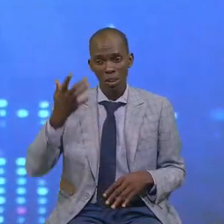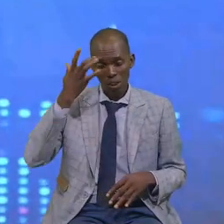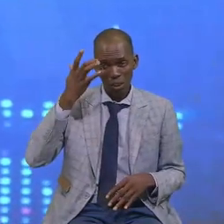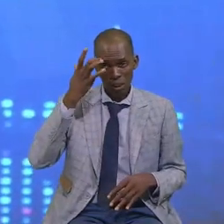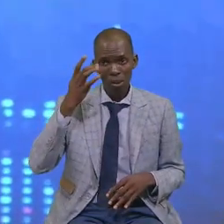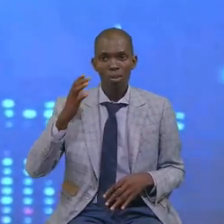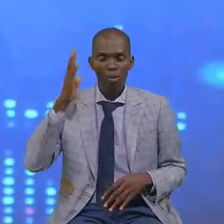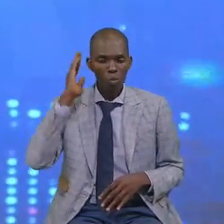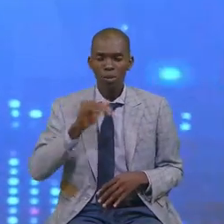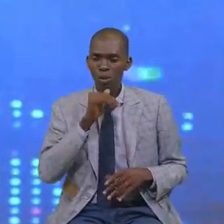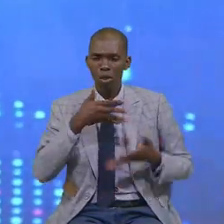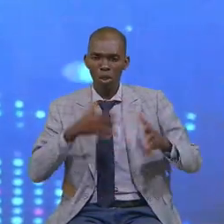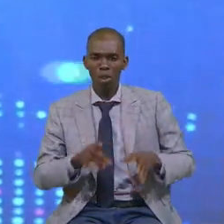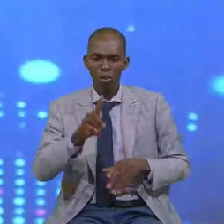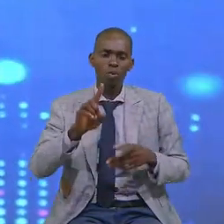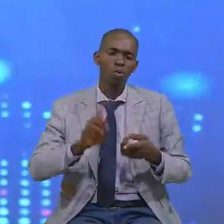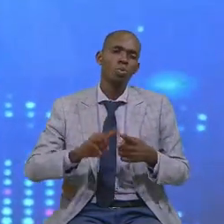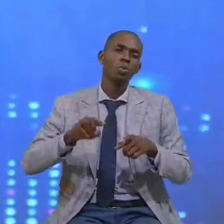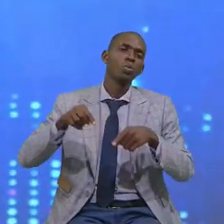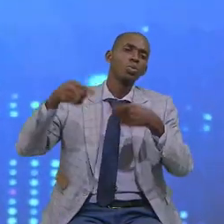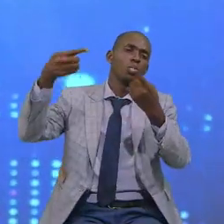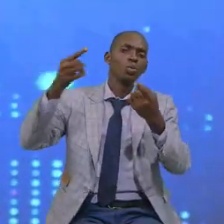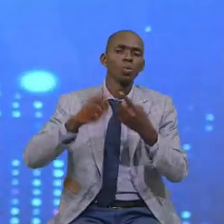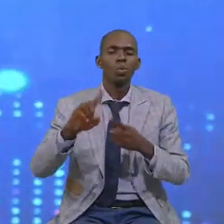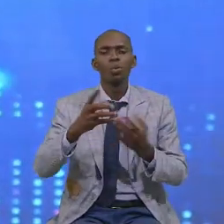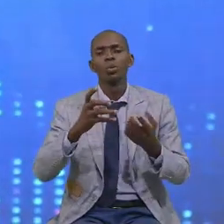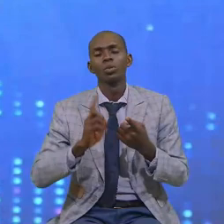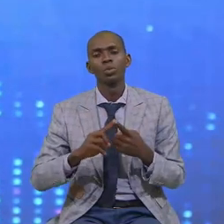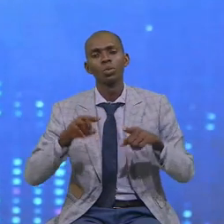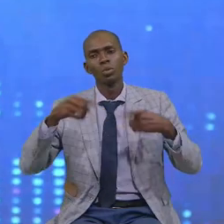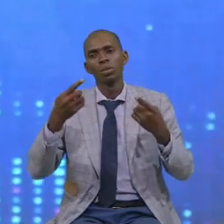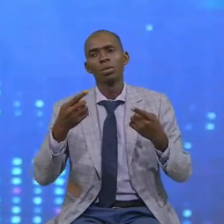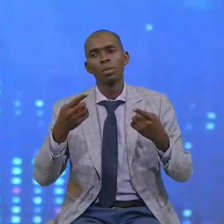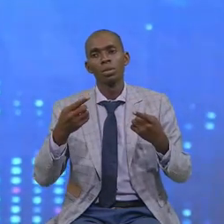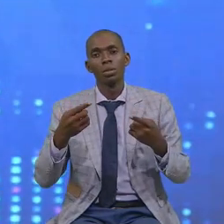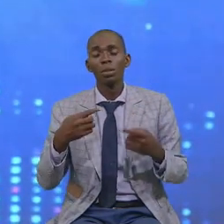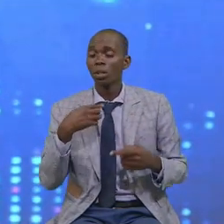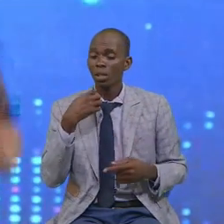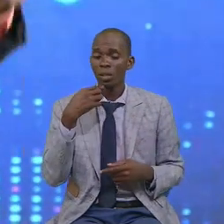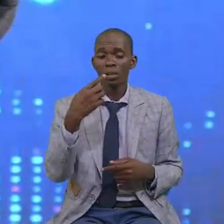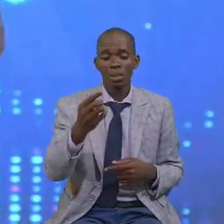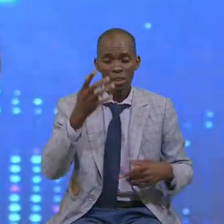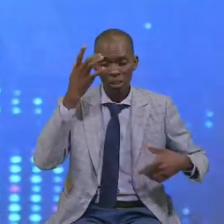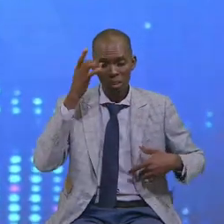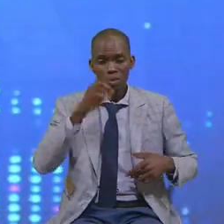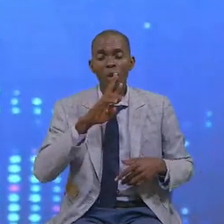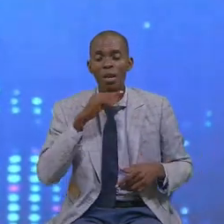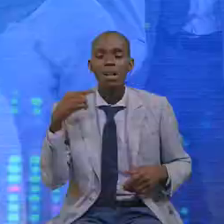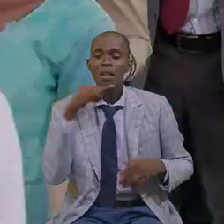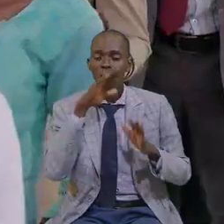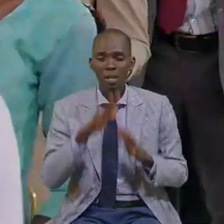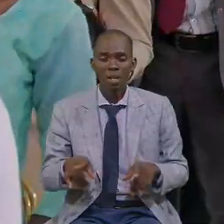not allow you to get to where you're going. I say, you are a liar like your master, the